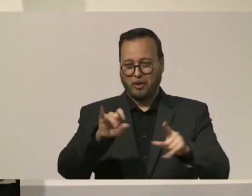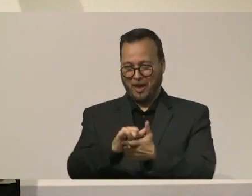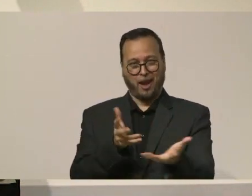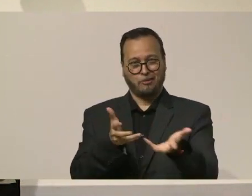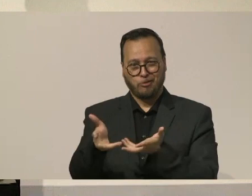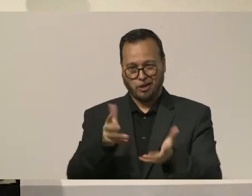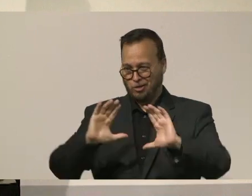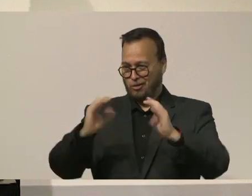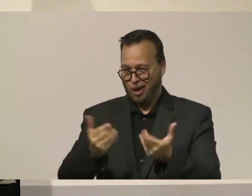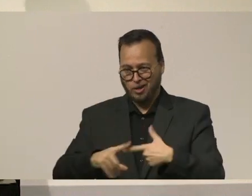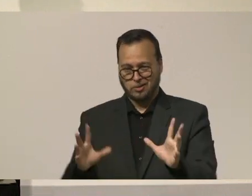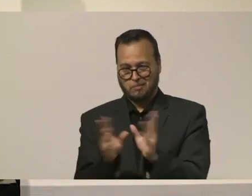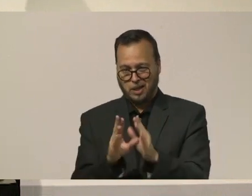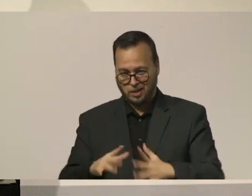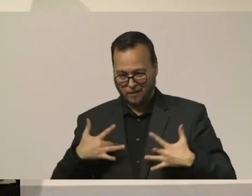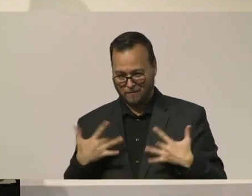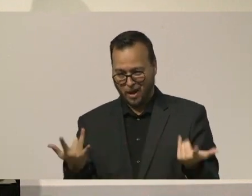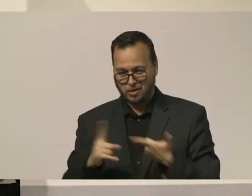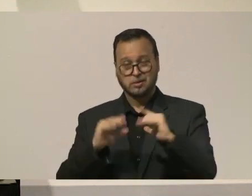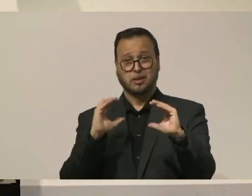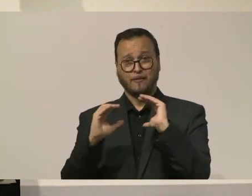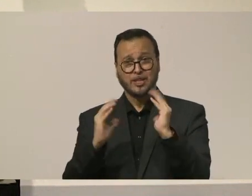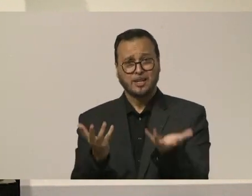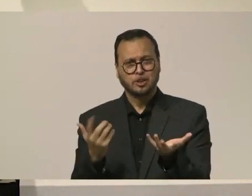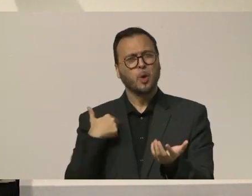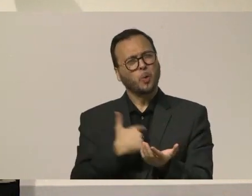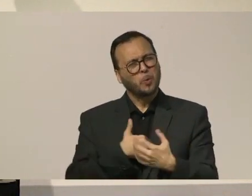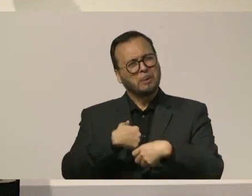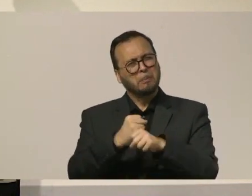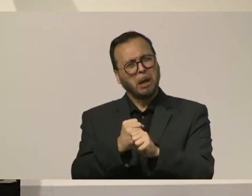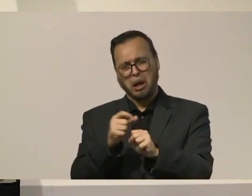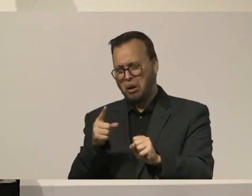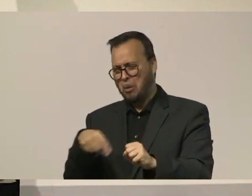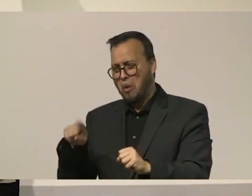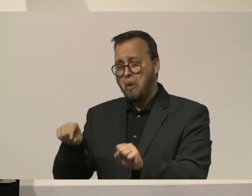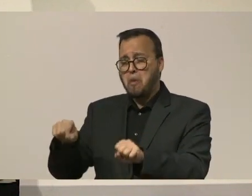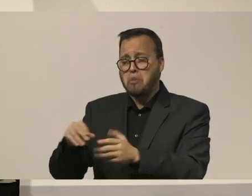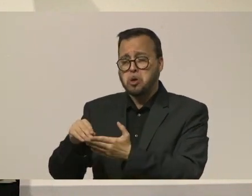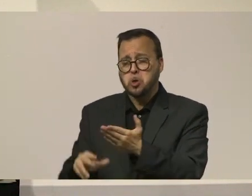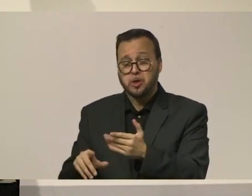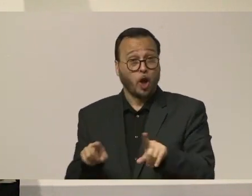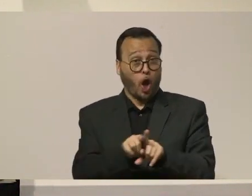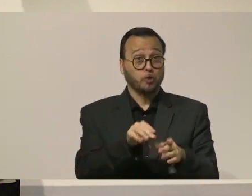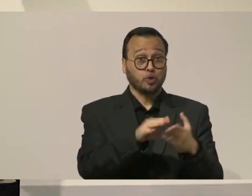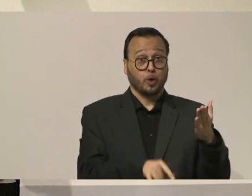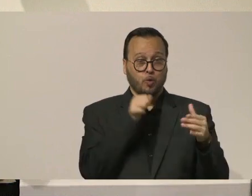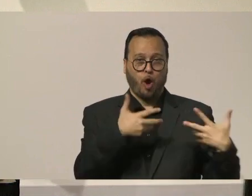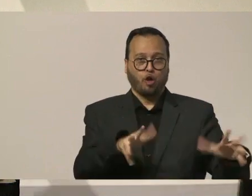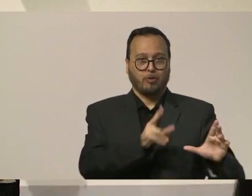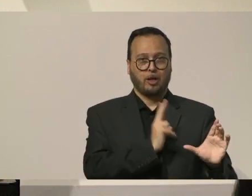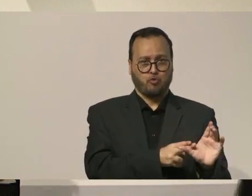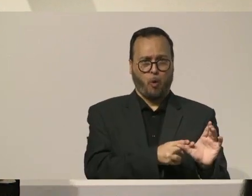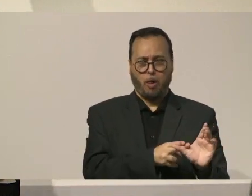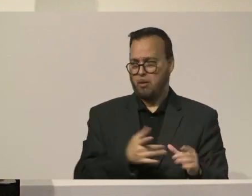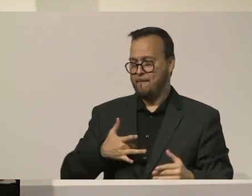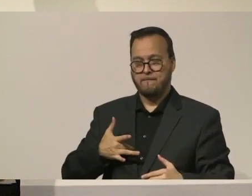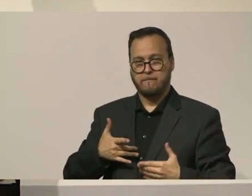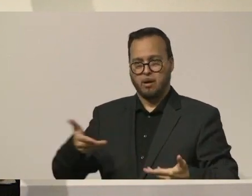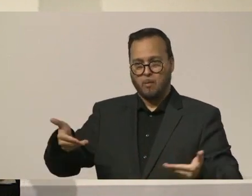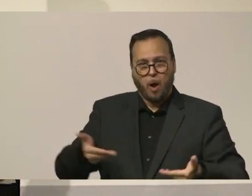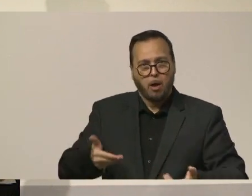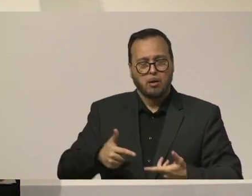meetings, events, conversations, we make prospective students and enrolled students feel welcomed,